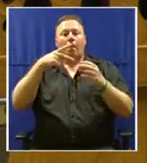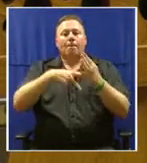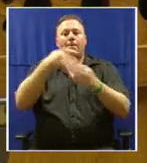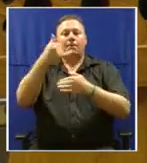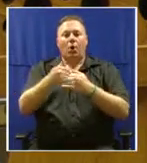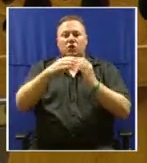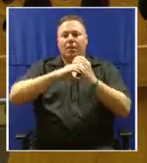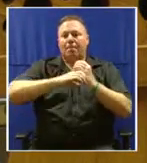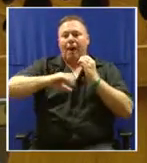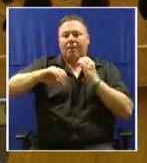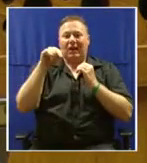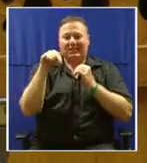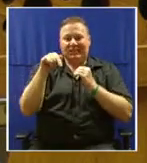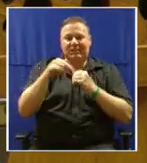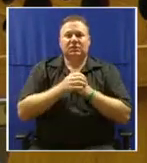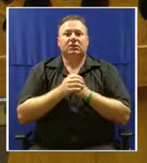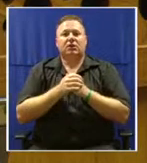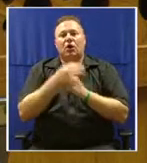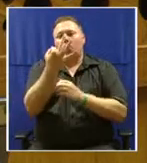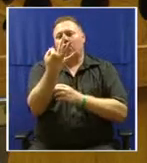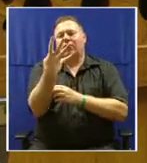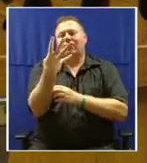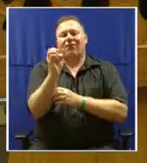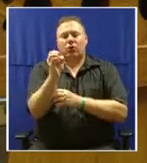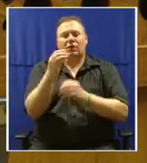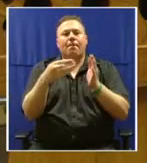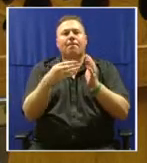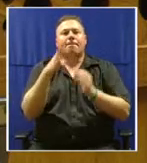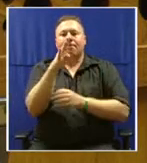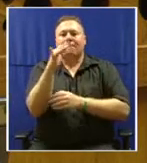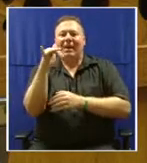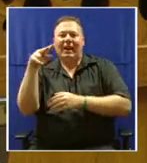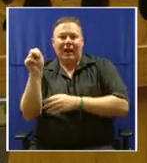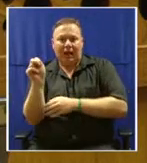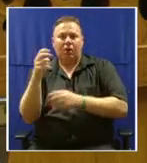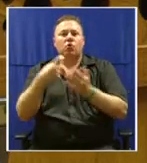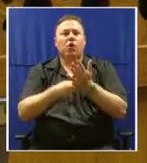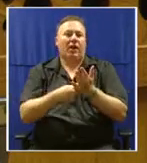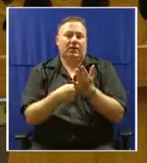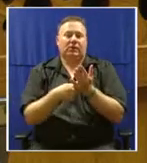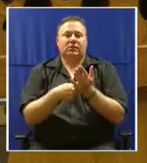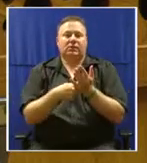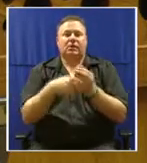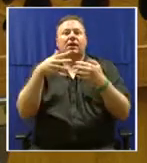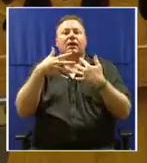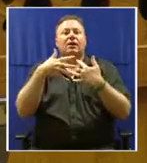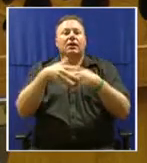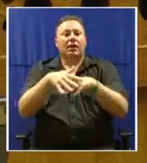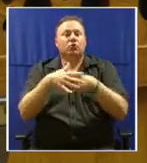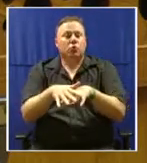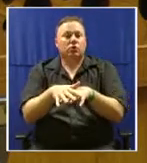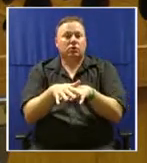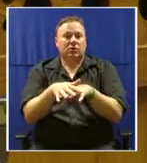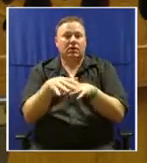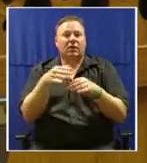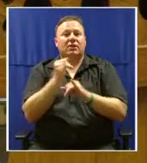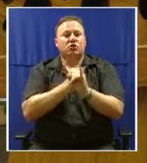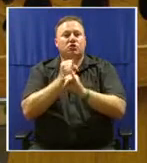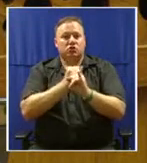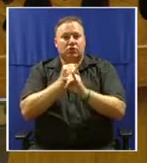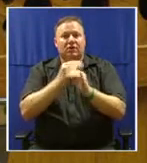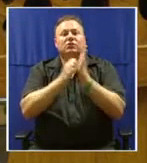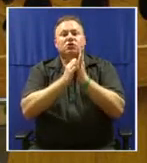is worth 340 billion rand in network industries such as energy,